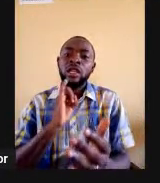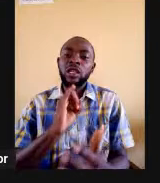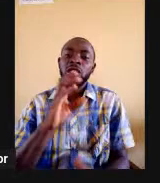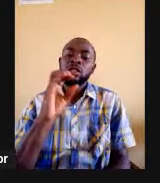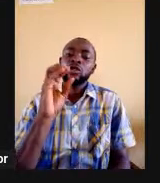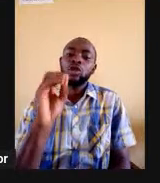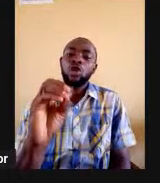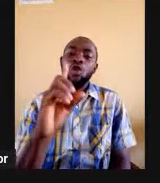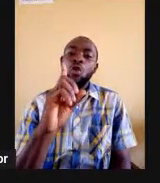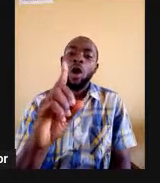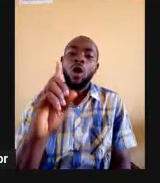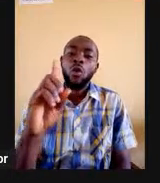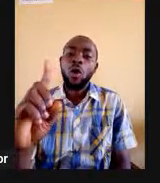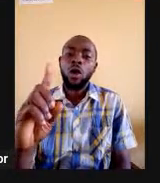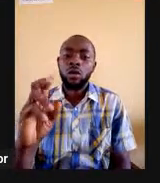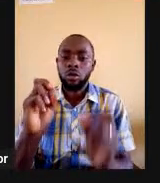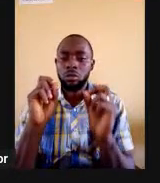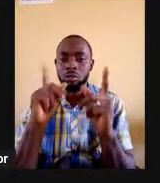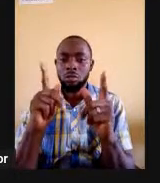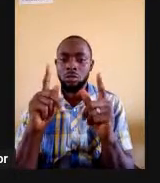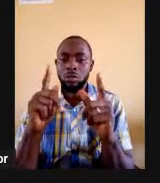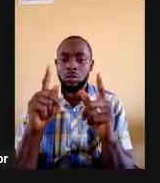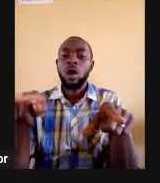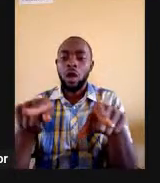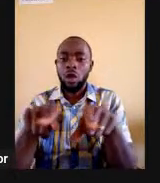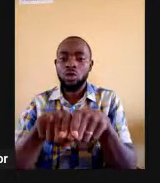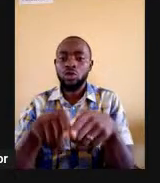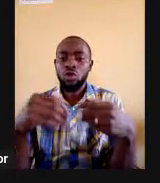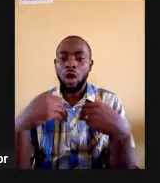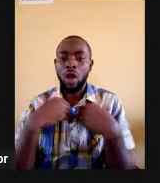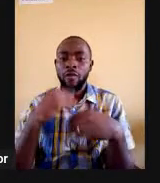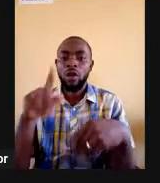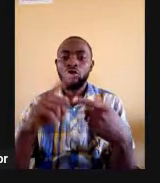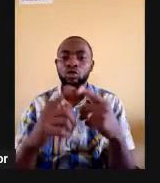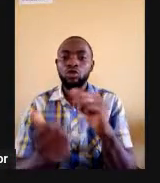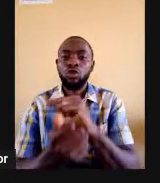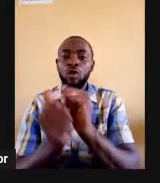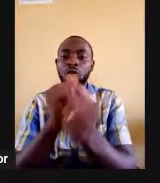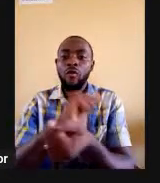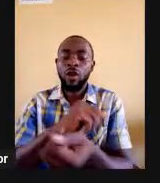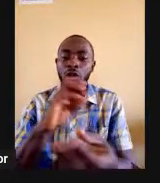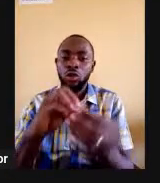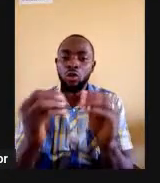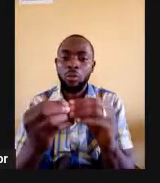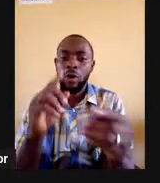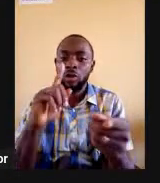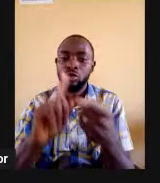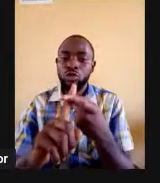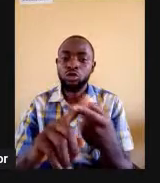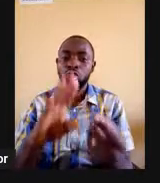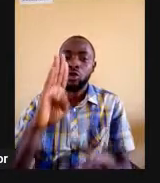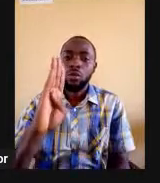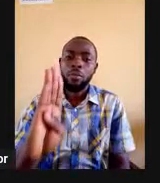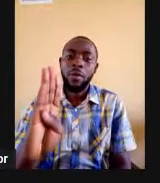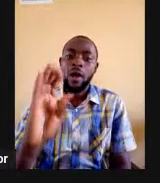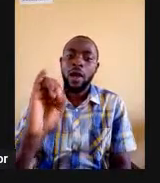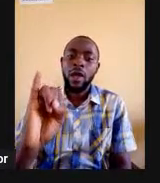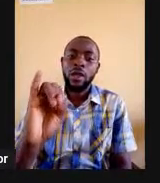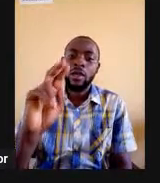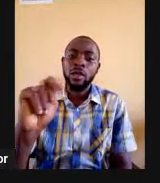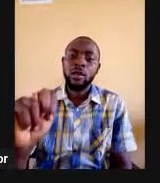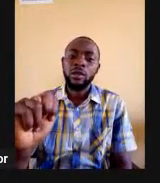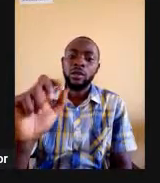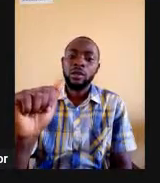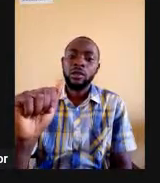011. Is that okay? And we also have how to convert numbers into binary. So this is numbers into binary now. So